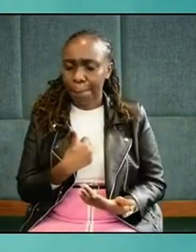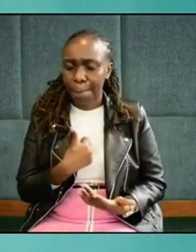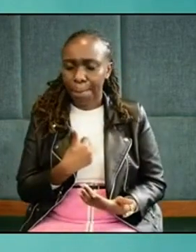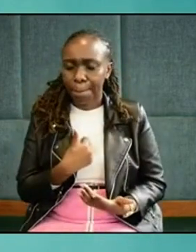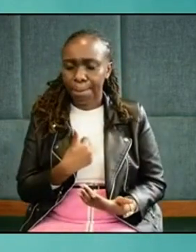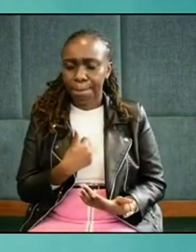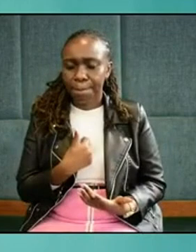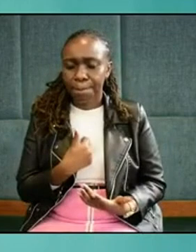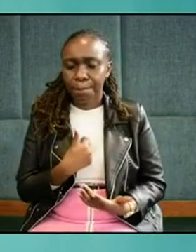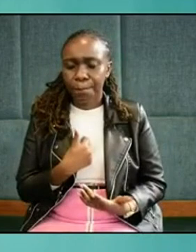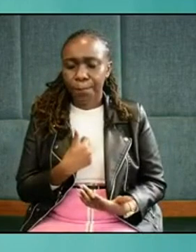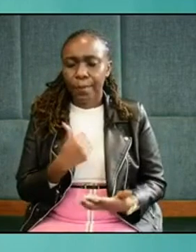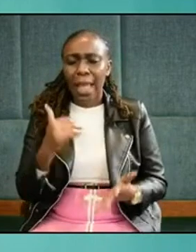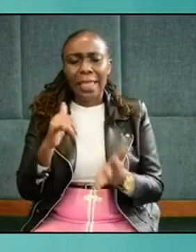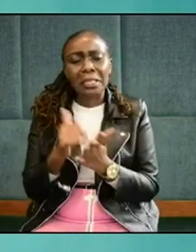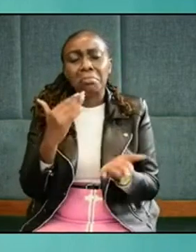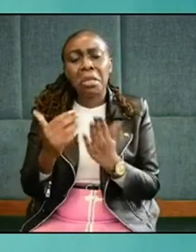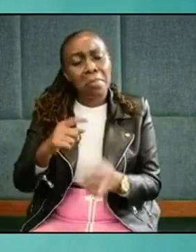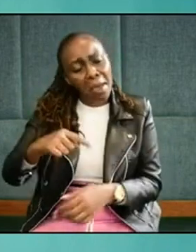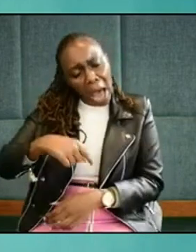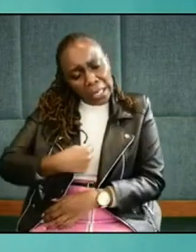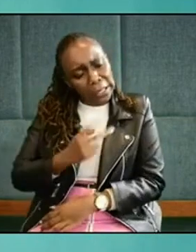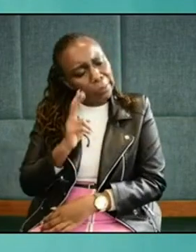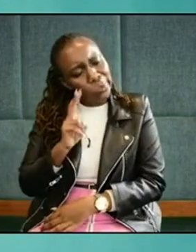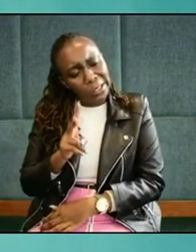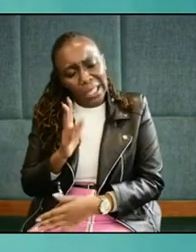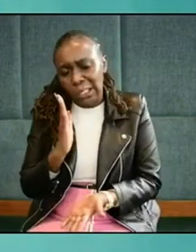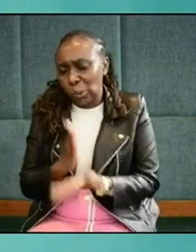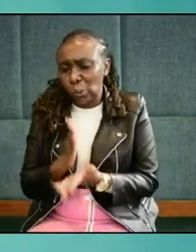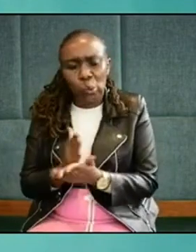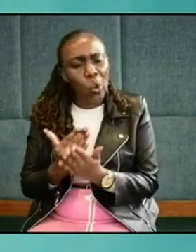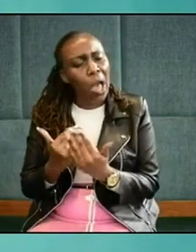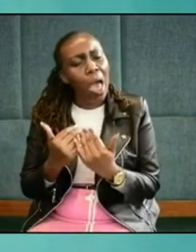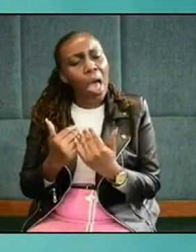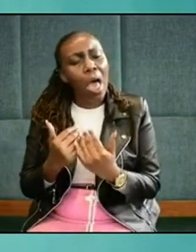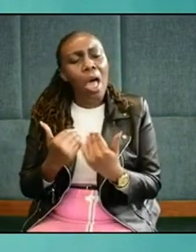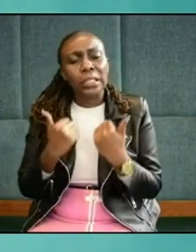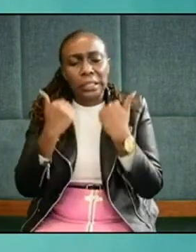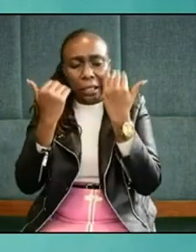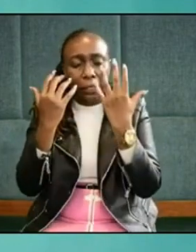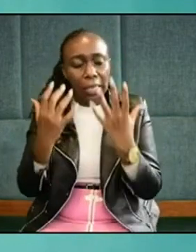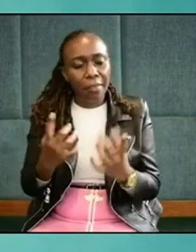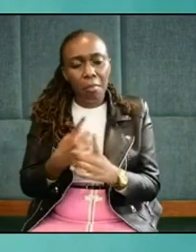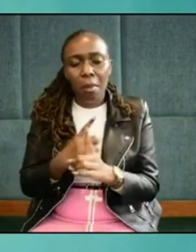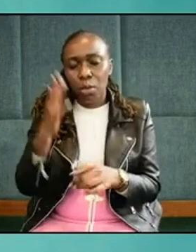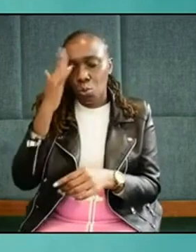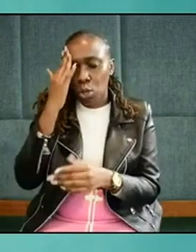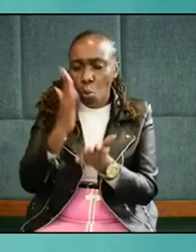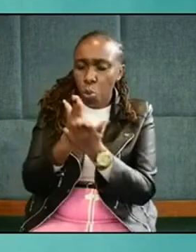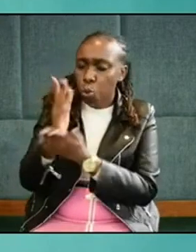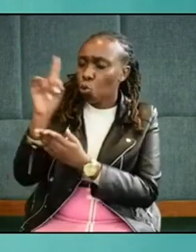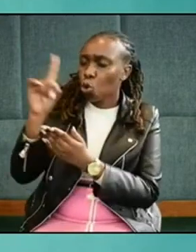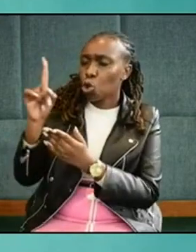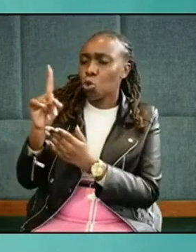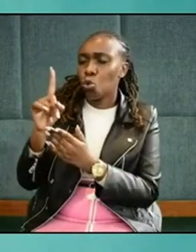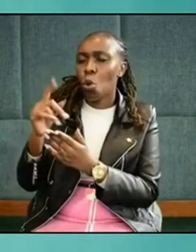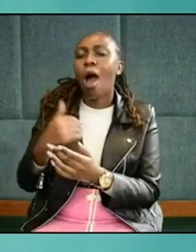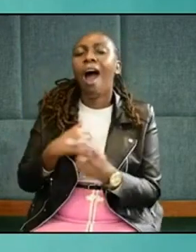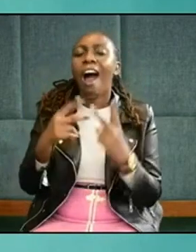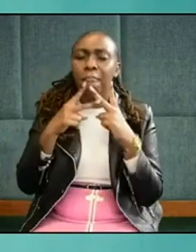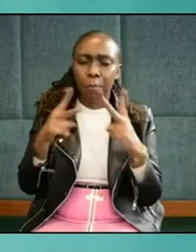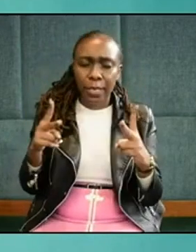we may be facing that may seem overwhelming. We know in you, dear Lord, we can have peace that